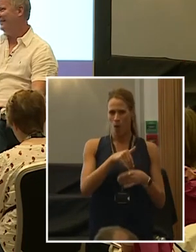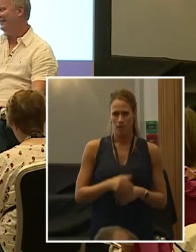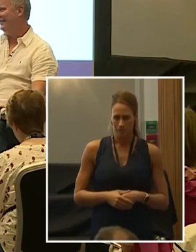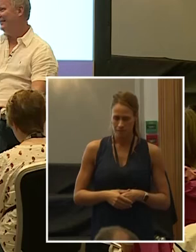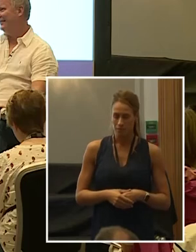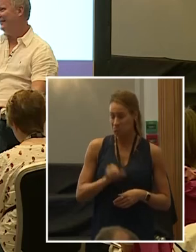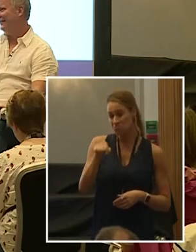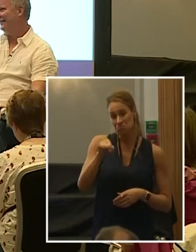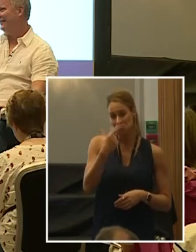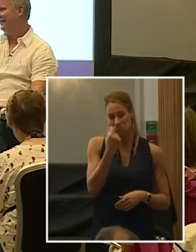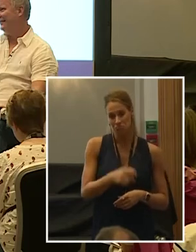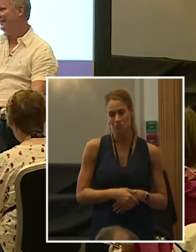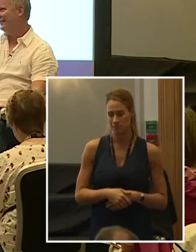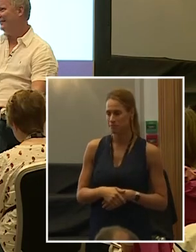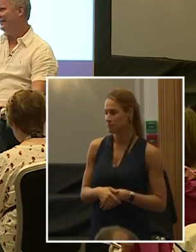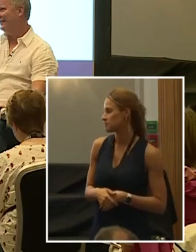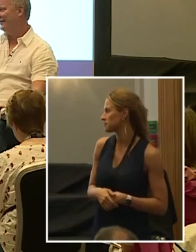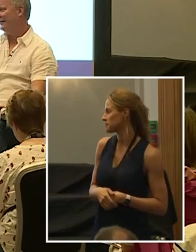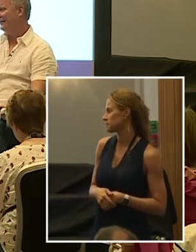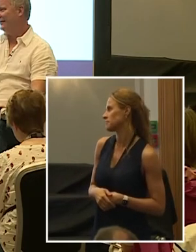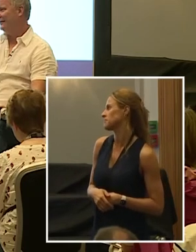We're very, very,